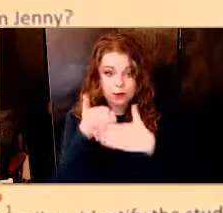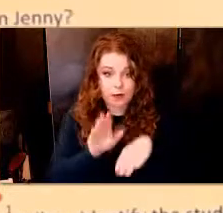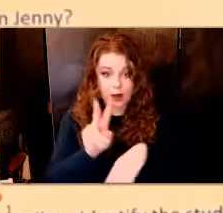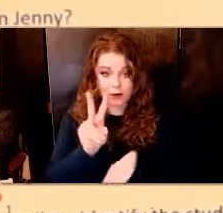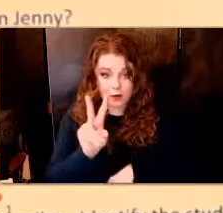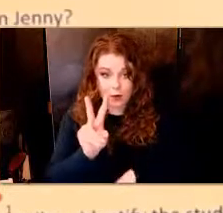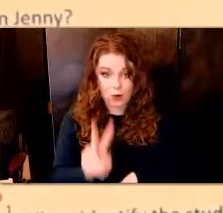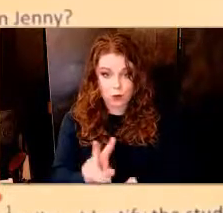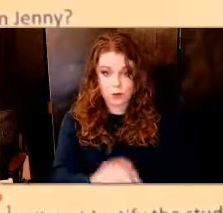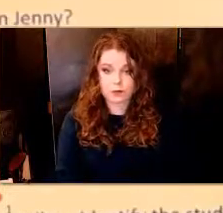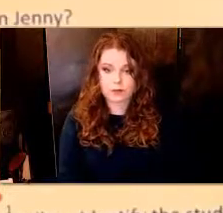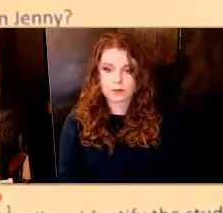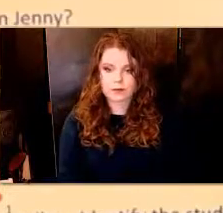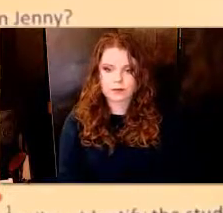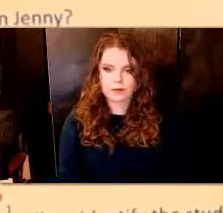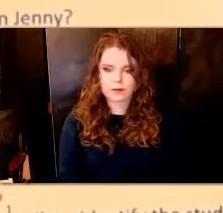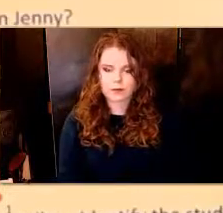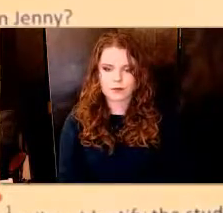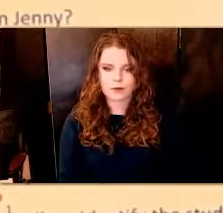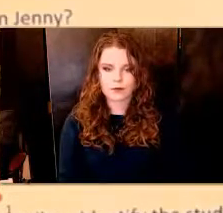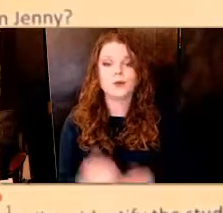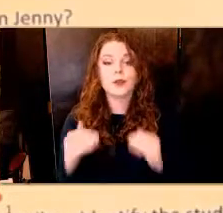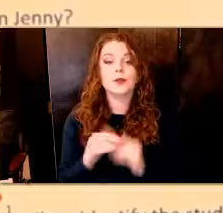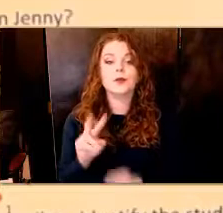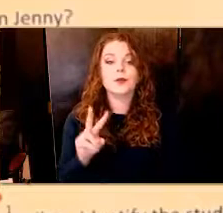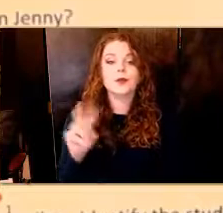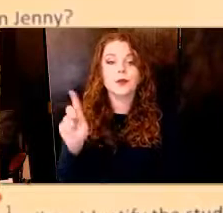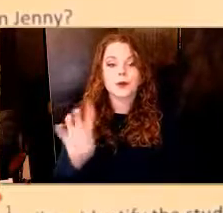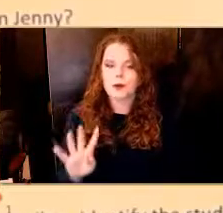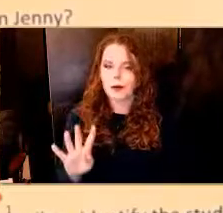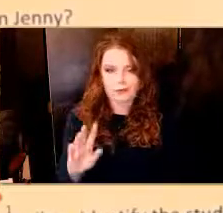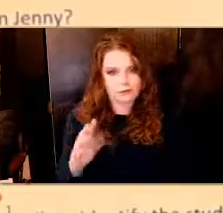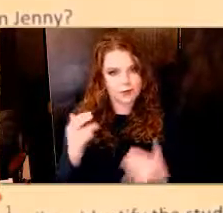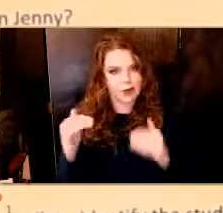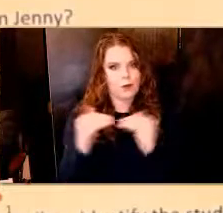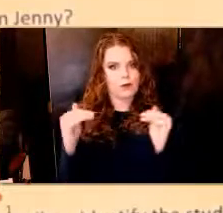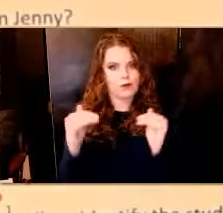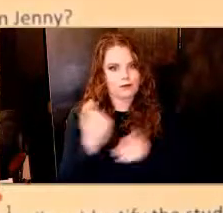by 2, it would be 2 1/4, which is equivalent,